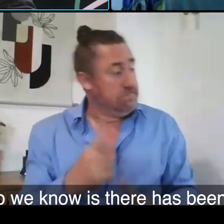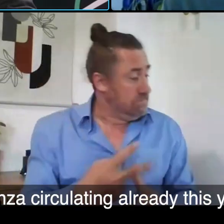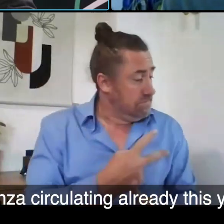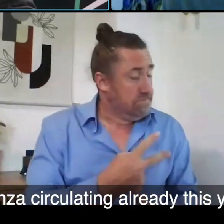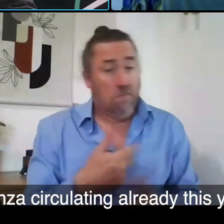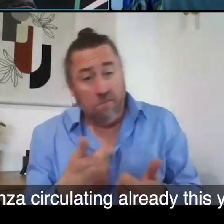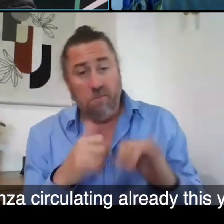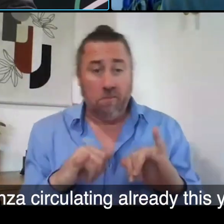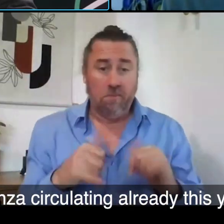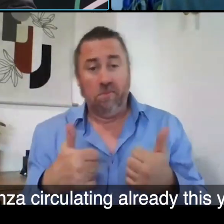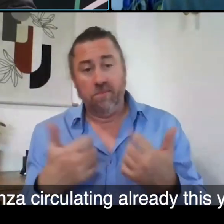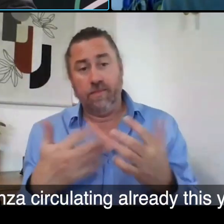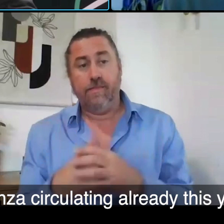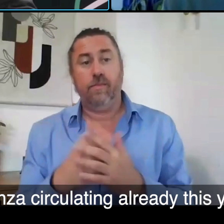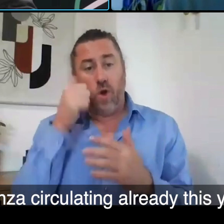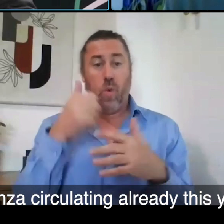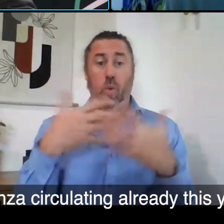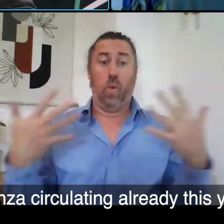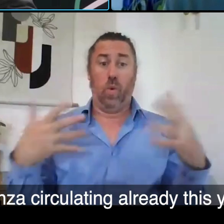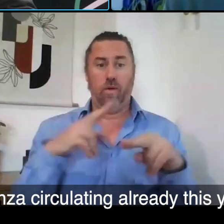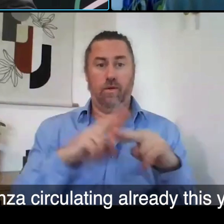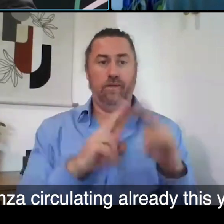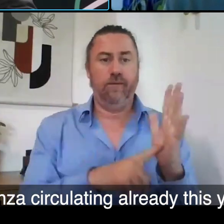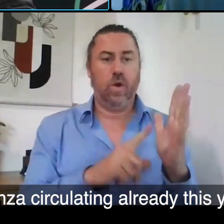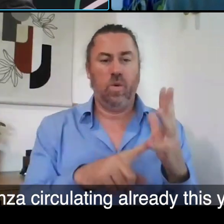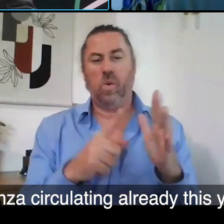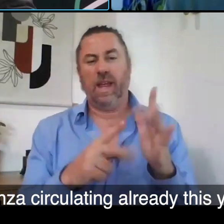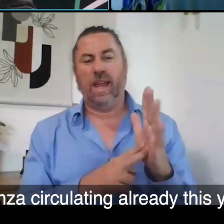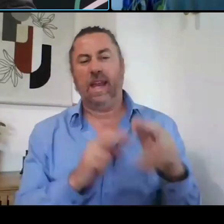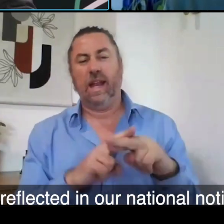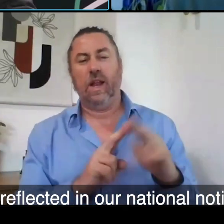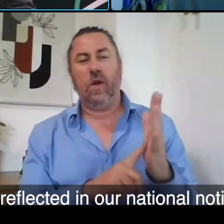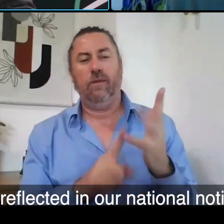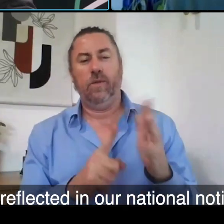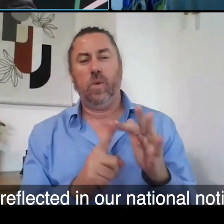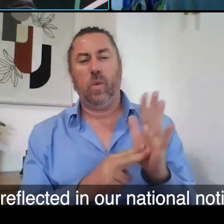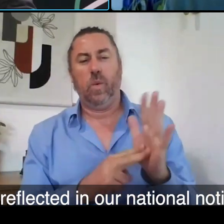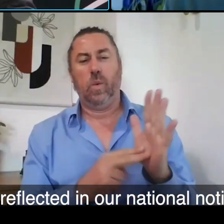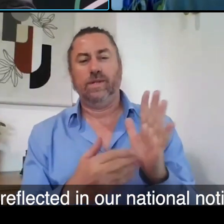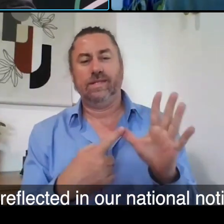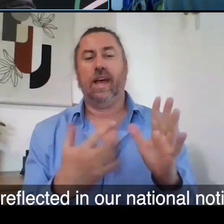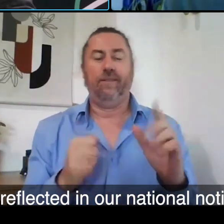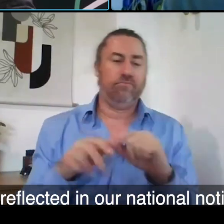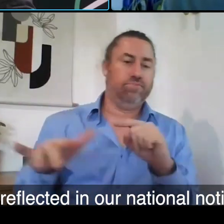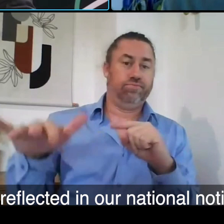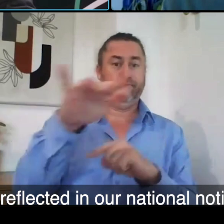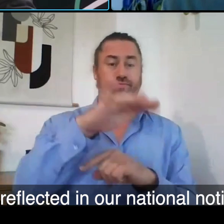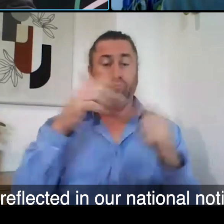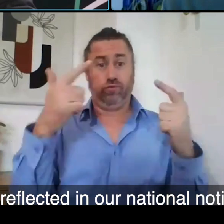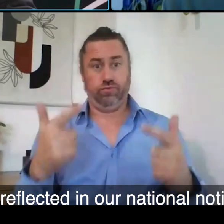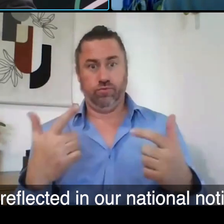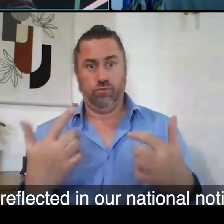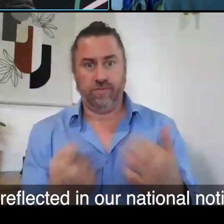been quite a bit of influenza circulating already this year, and that's